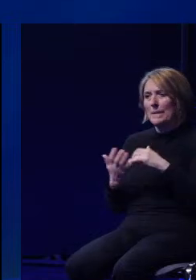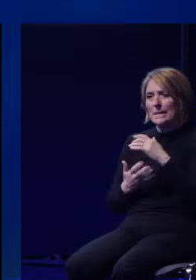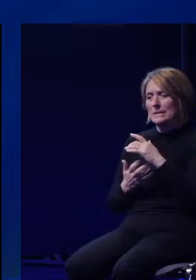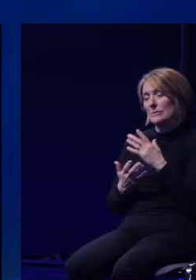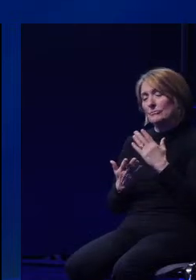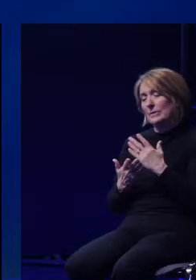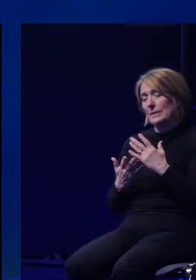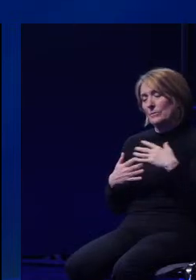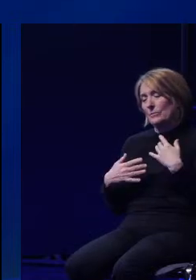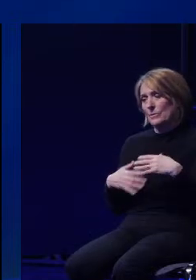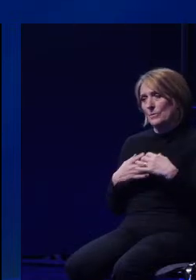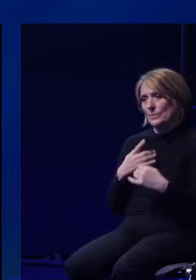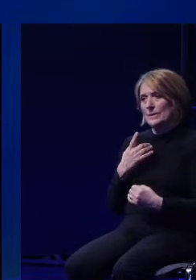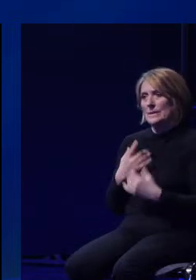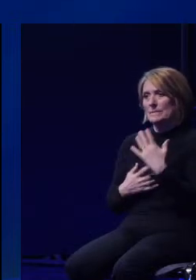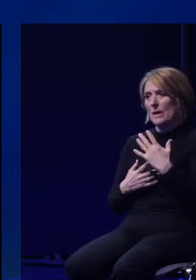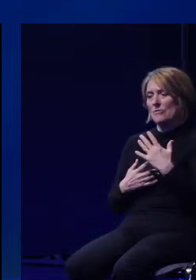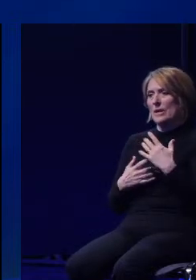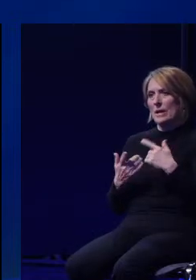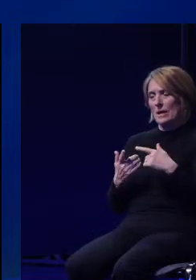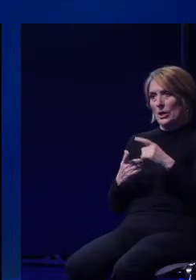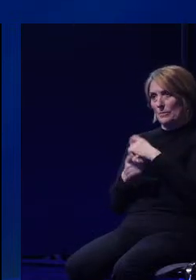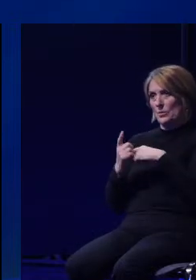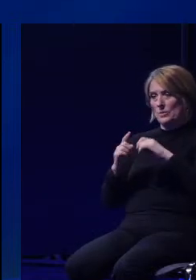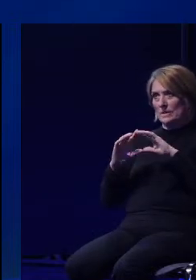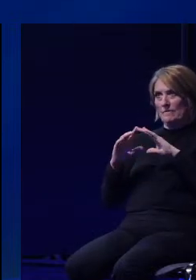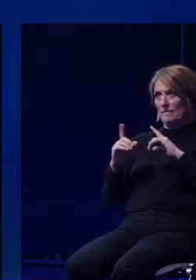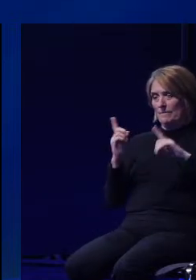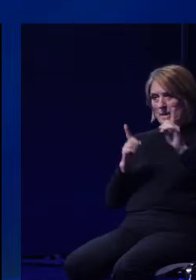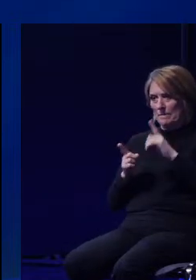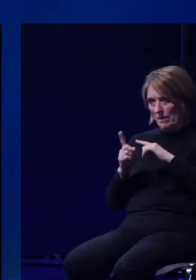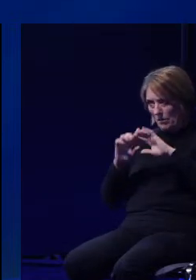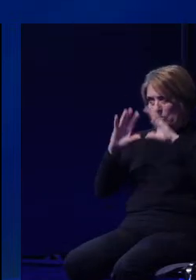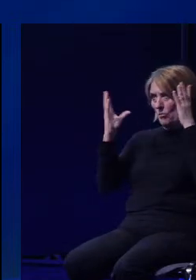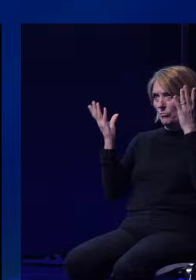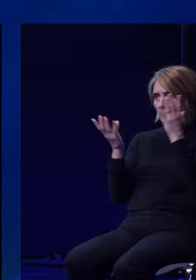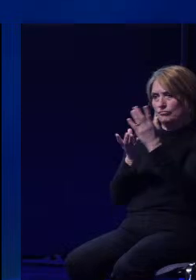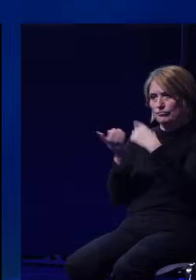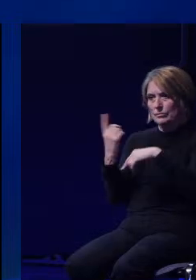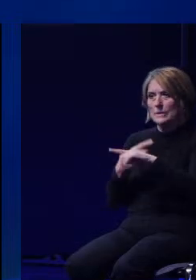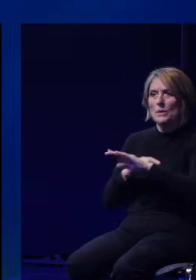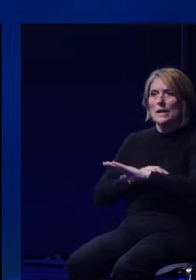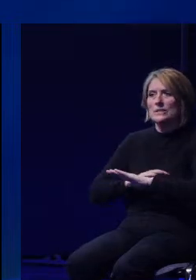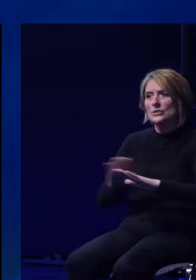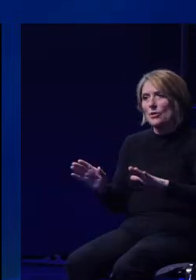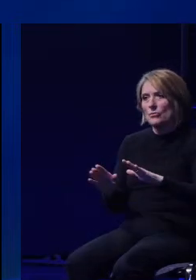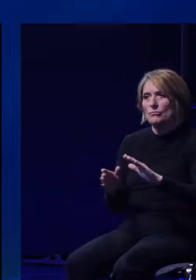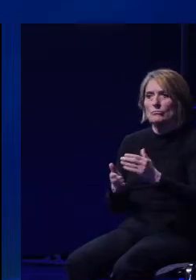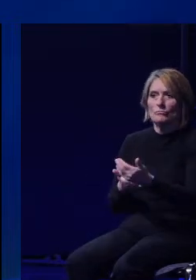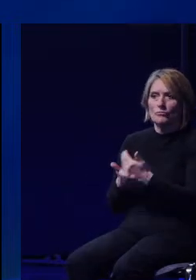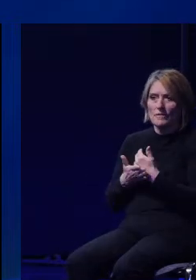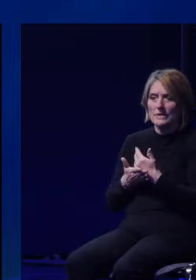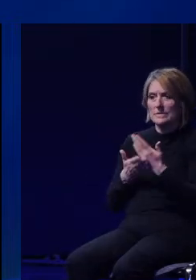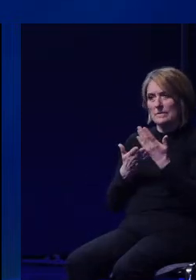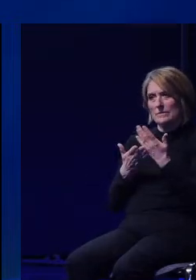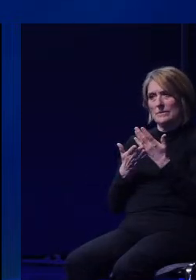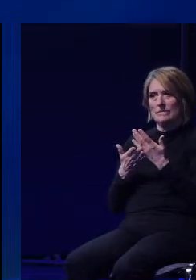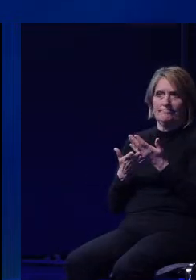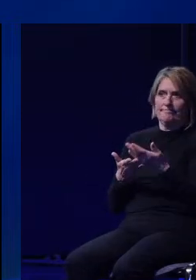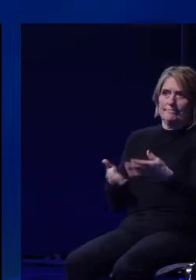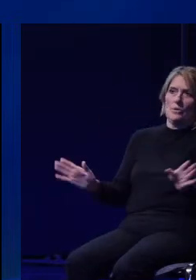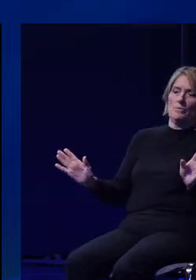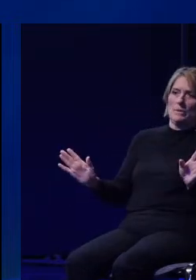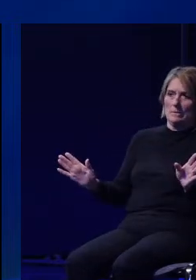inspiring global communities you will ever find, because it's nonprofit and it's open source. You can